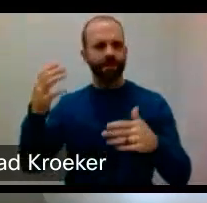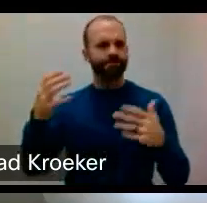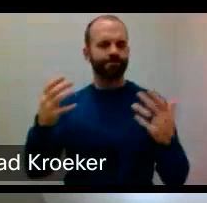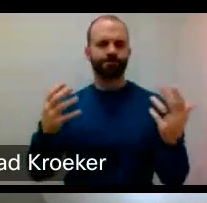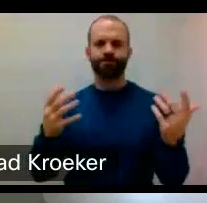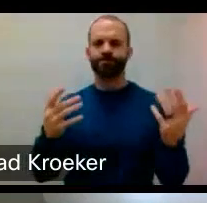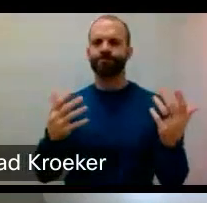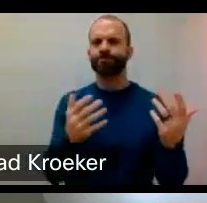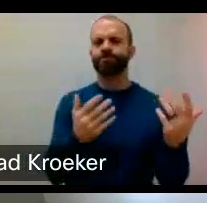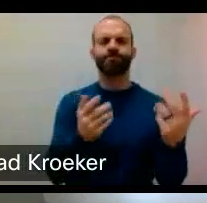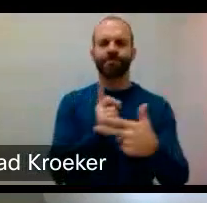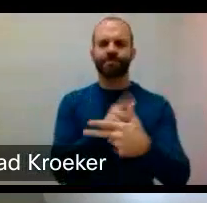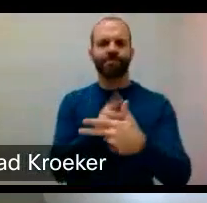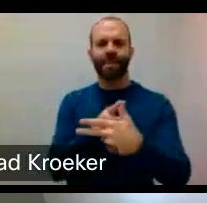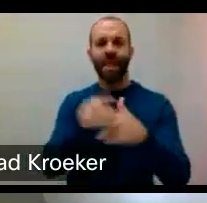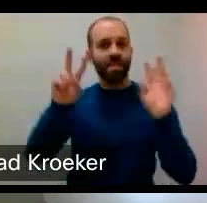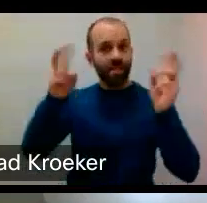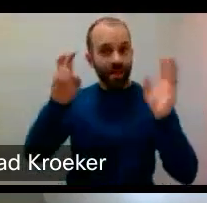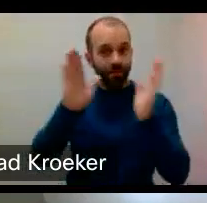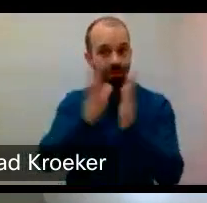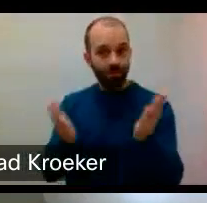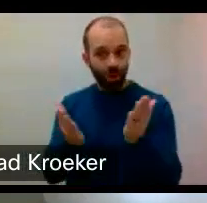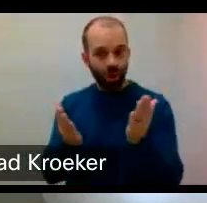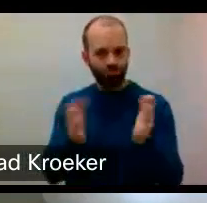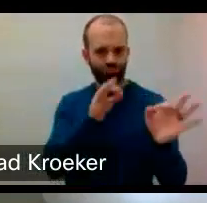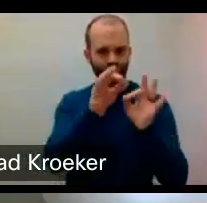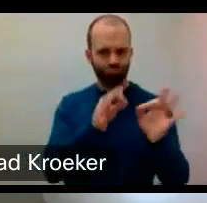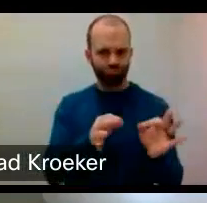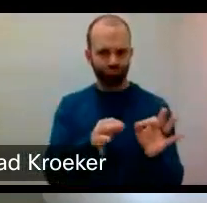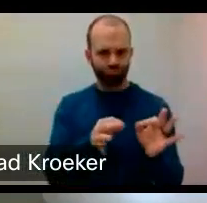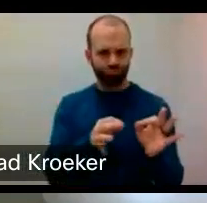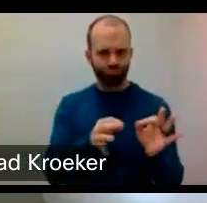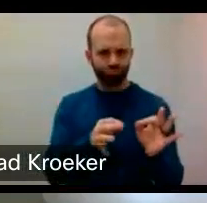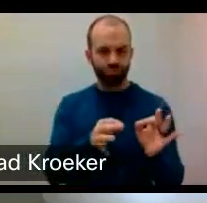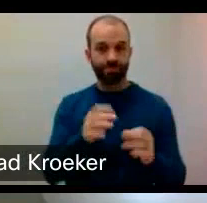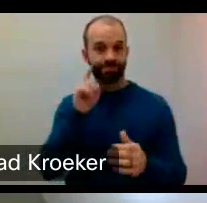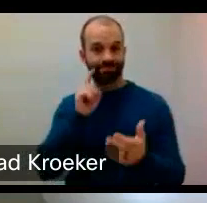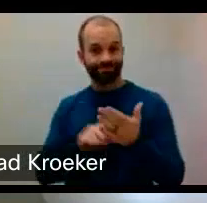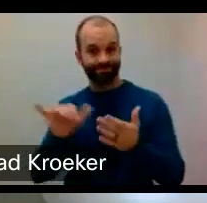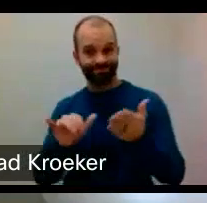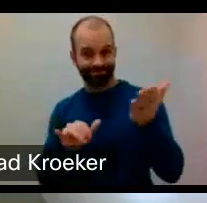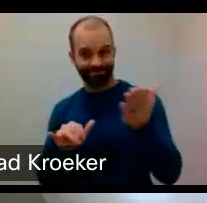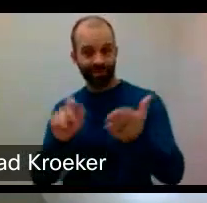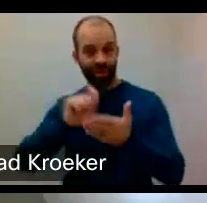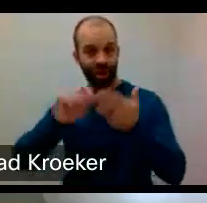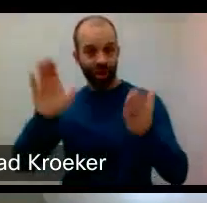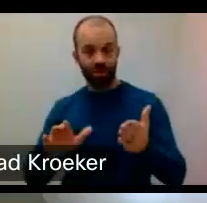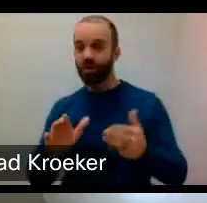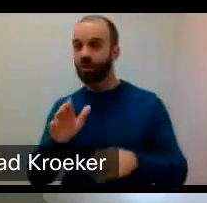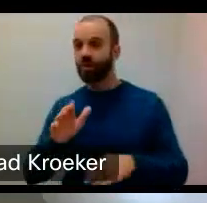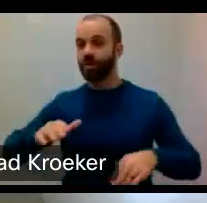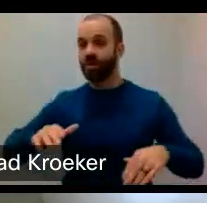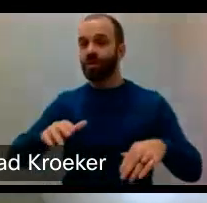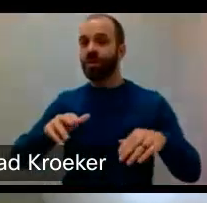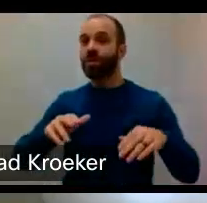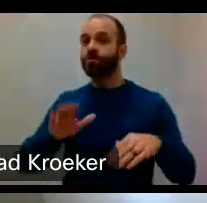the the main theme of the book, let's say. You should also notice that the author has not